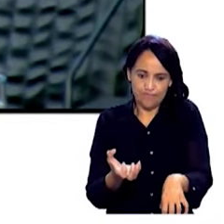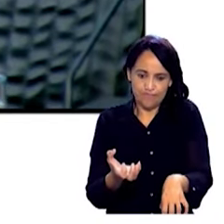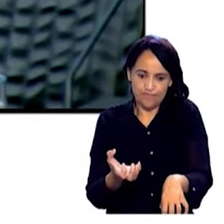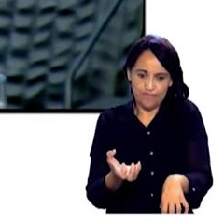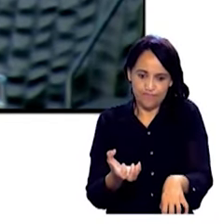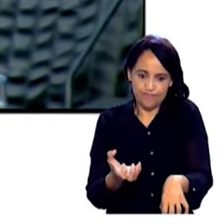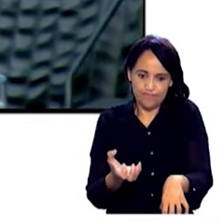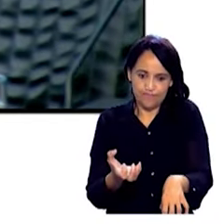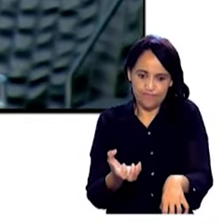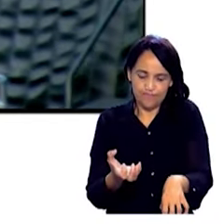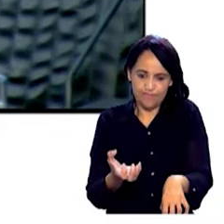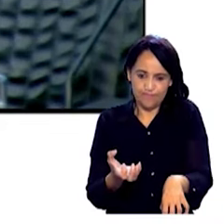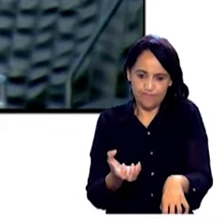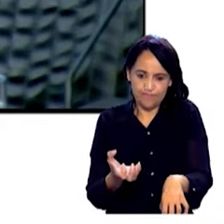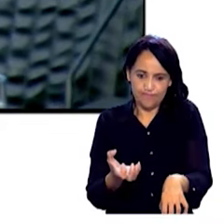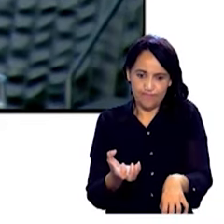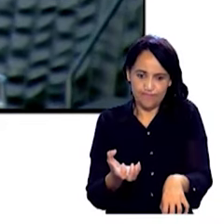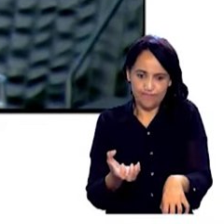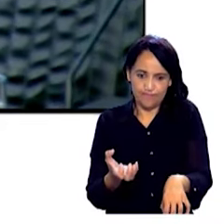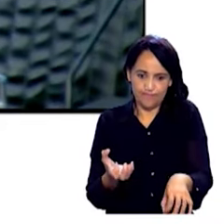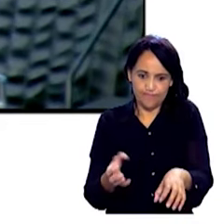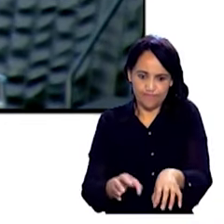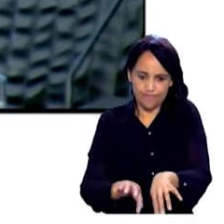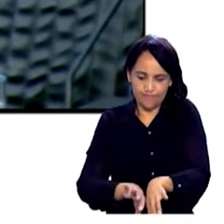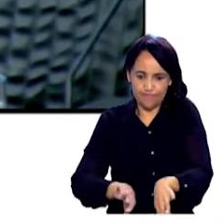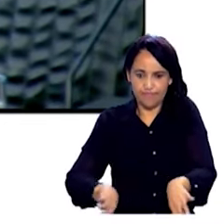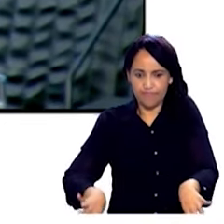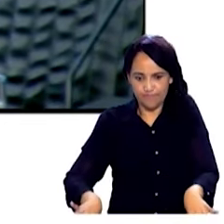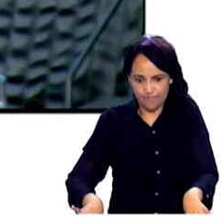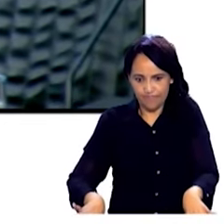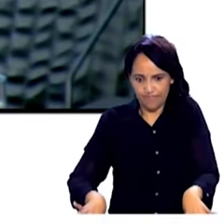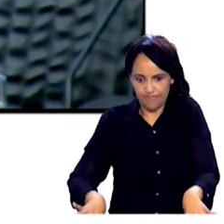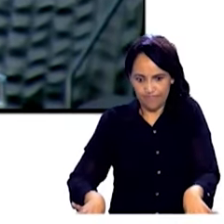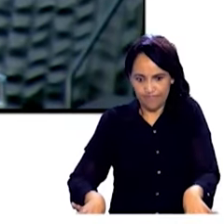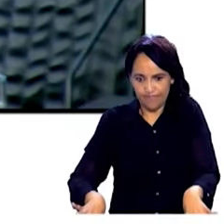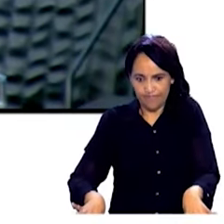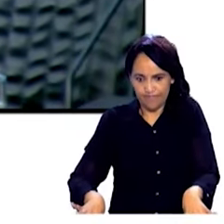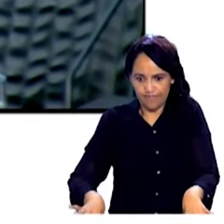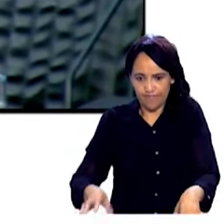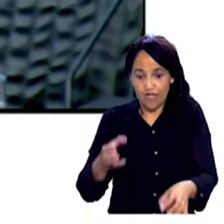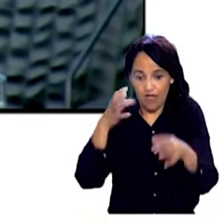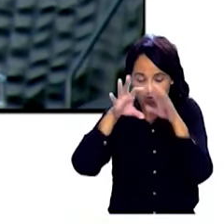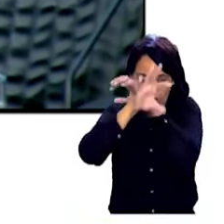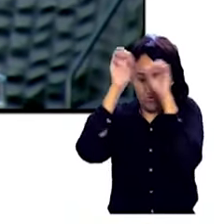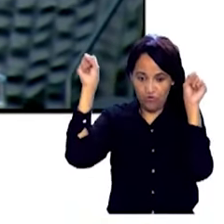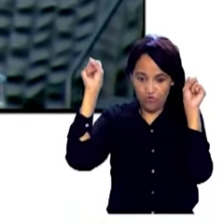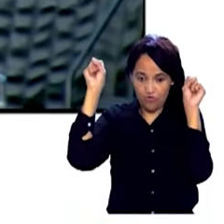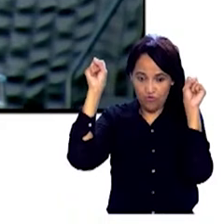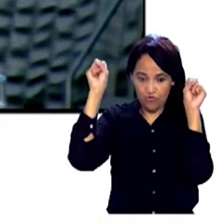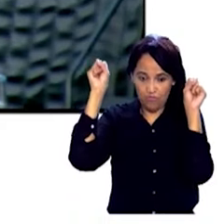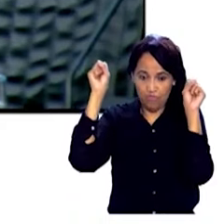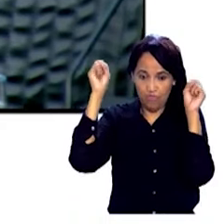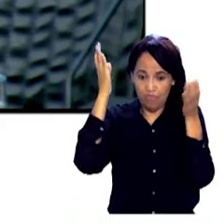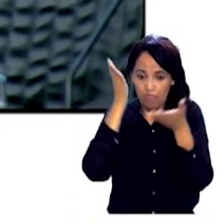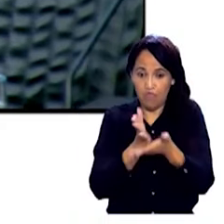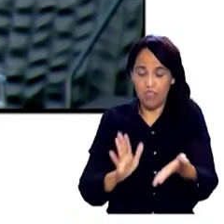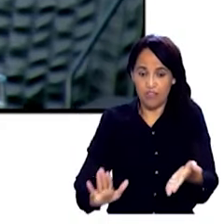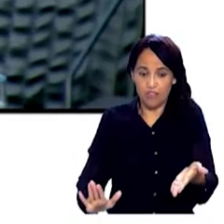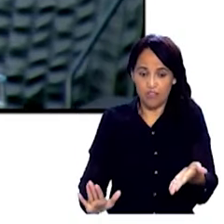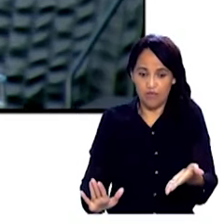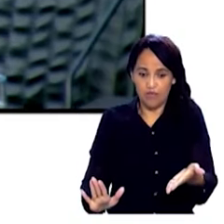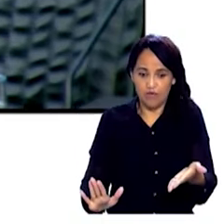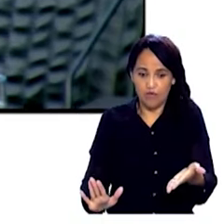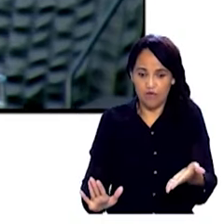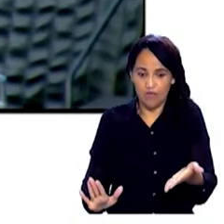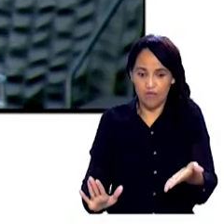1900s the courts docket had Become unwieldy with many routine Aff in cases presenting unimportant